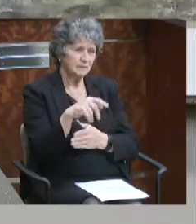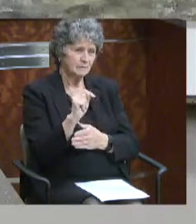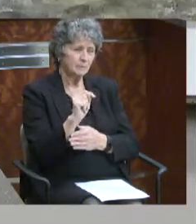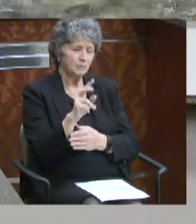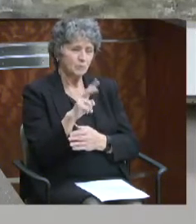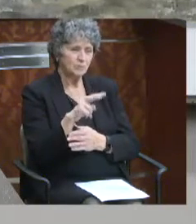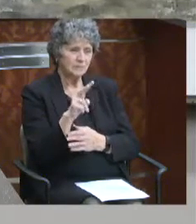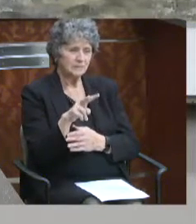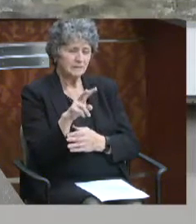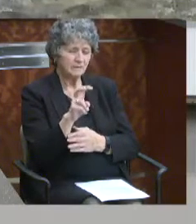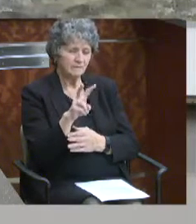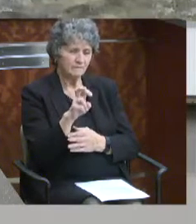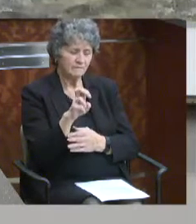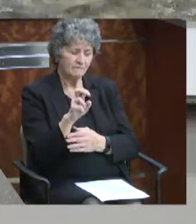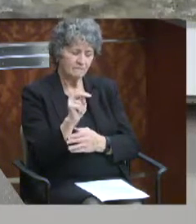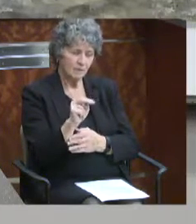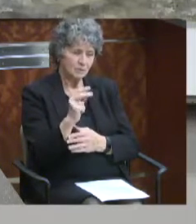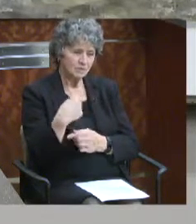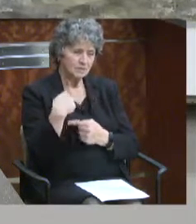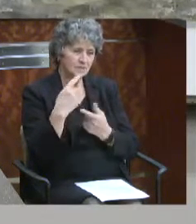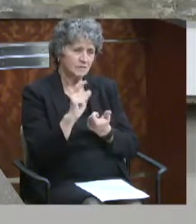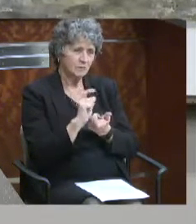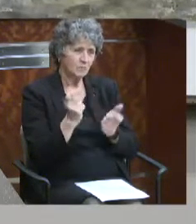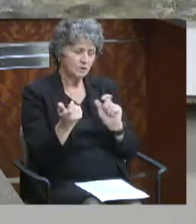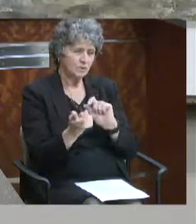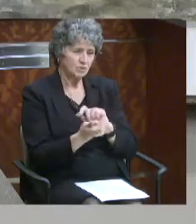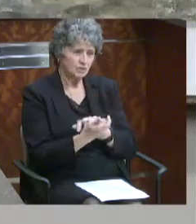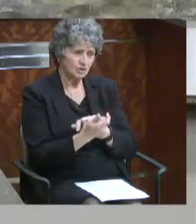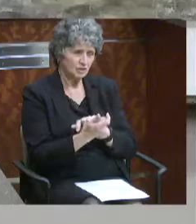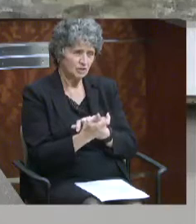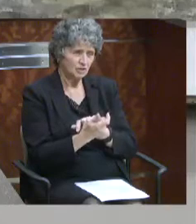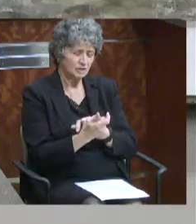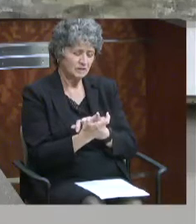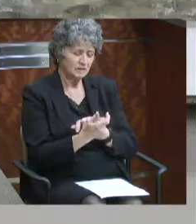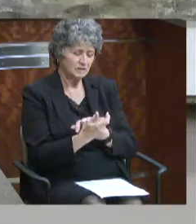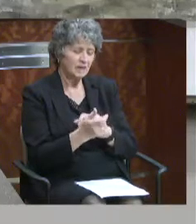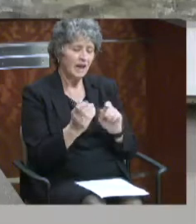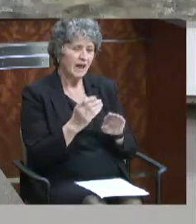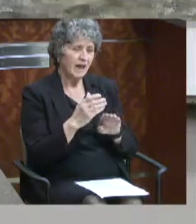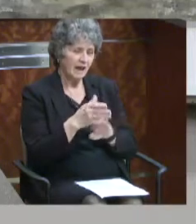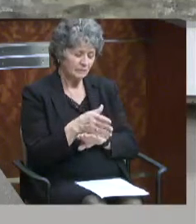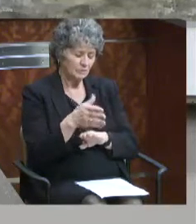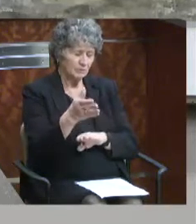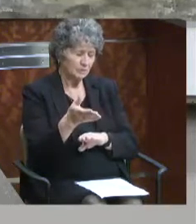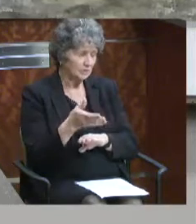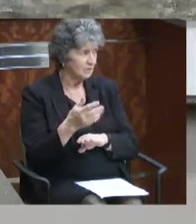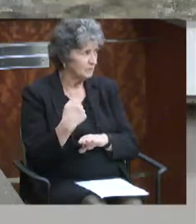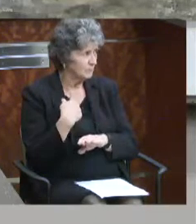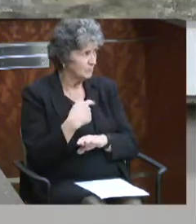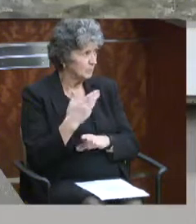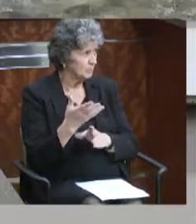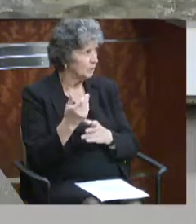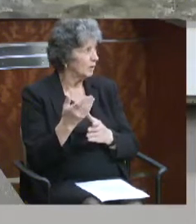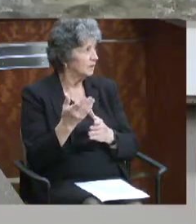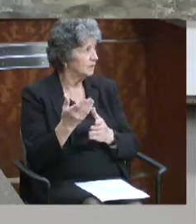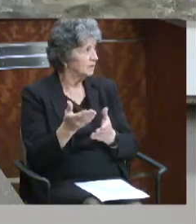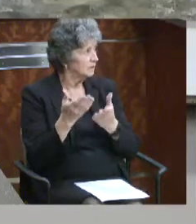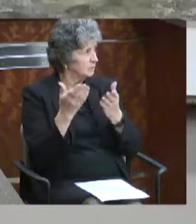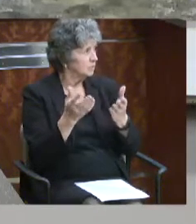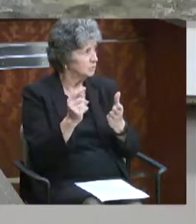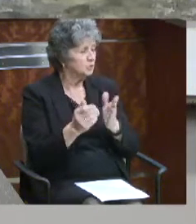22nd version, since there were changes since the introduction. So we want a motion to amend? Yes, sir. And then a motion